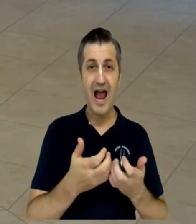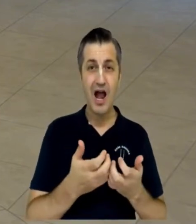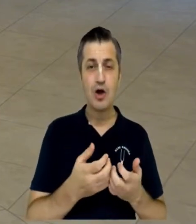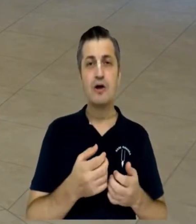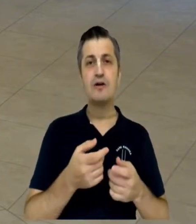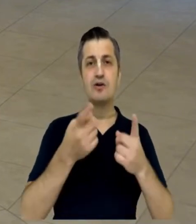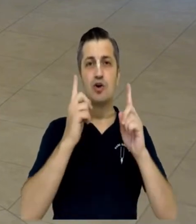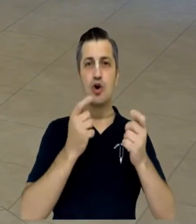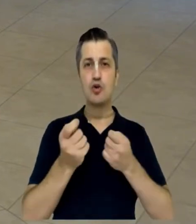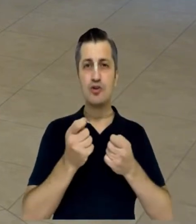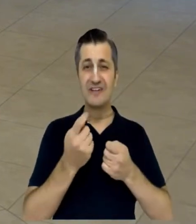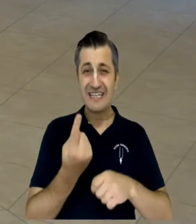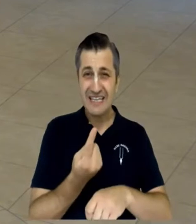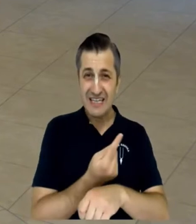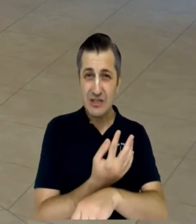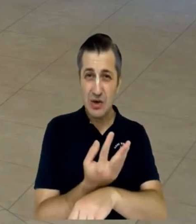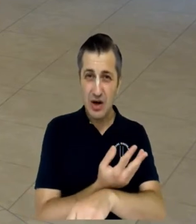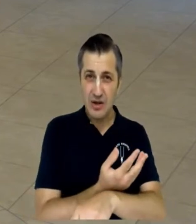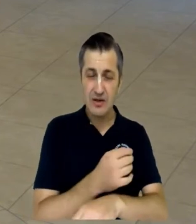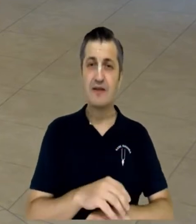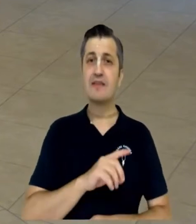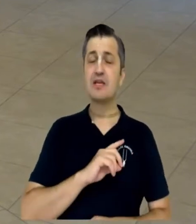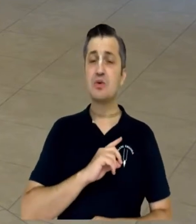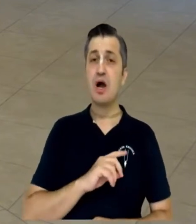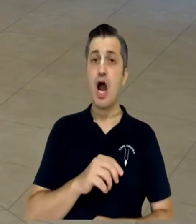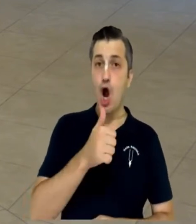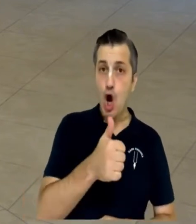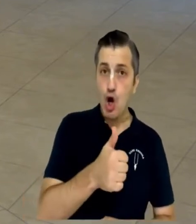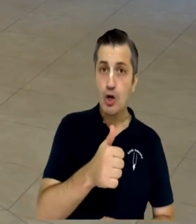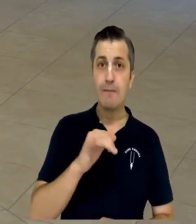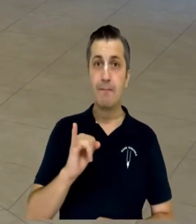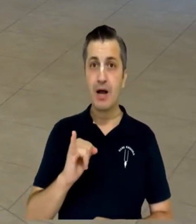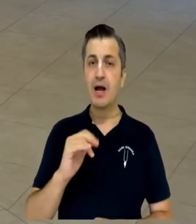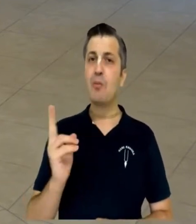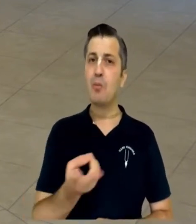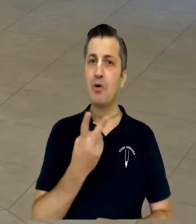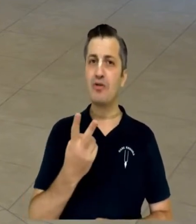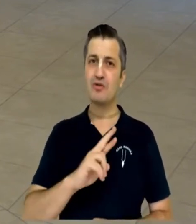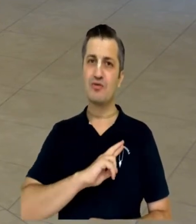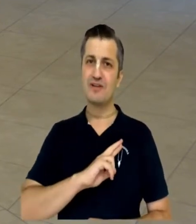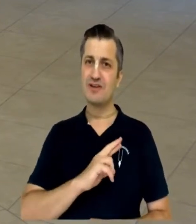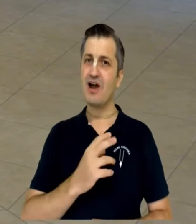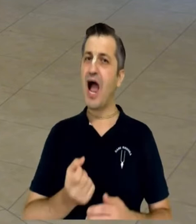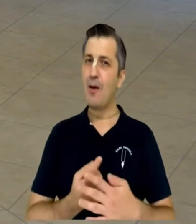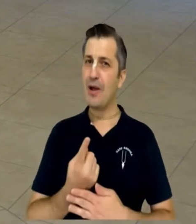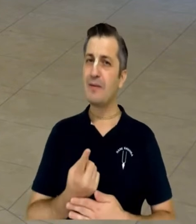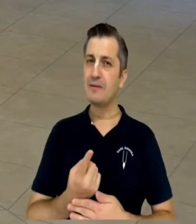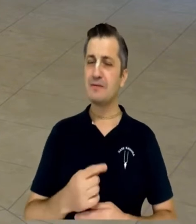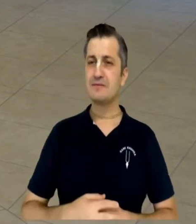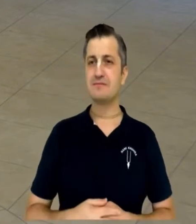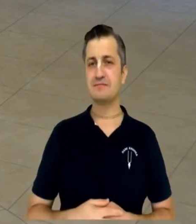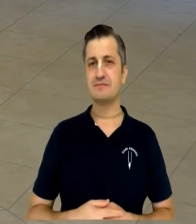bad both happen for a reason, right? And as soon as we put Krishna in the center, our mistakes can turn into